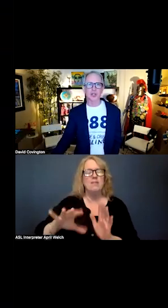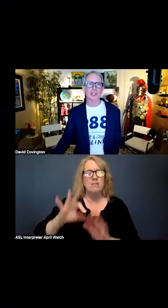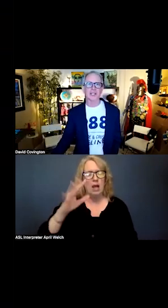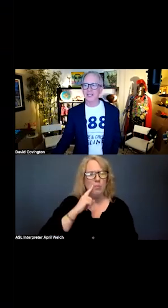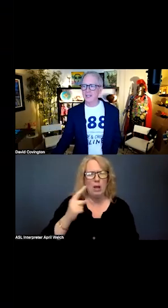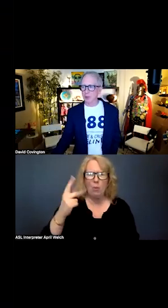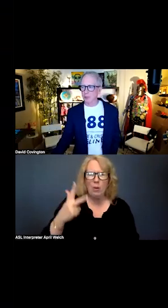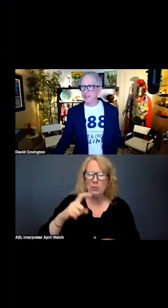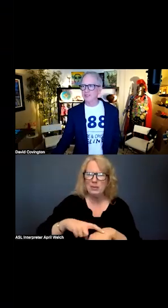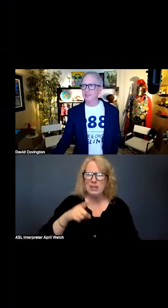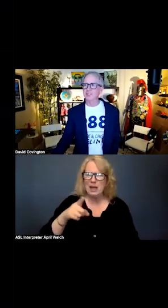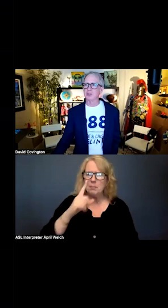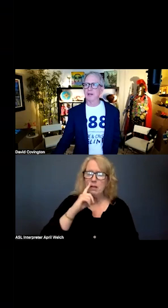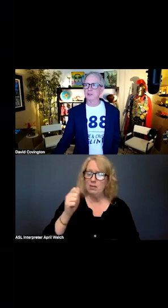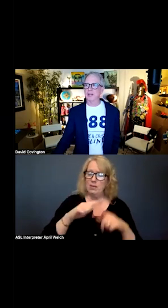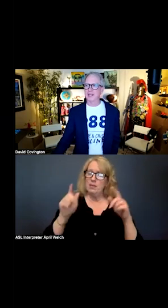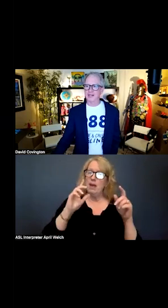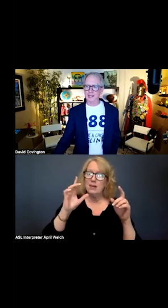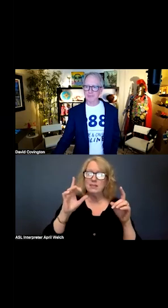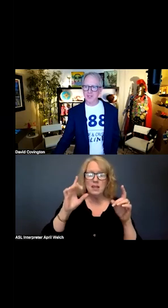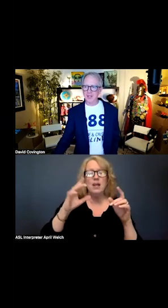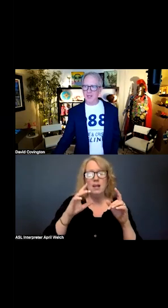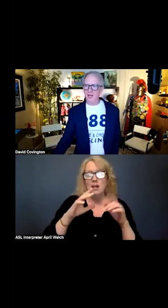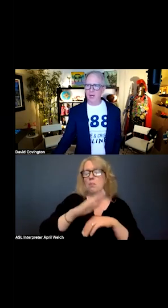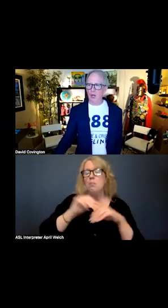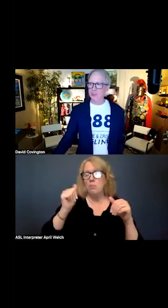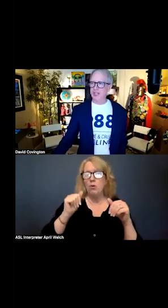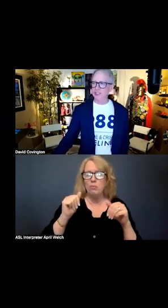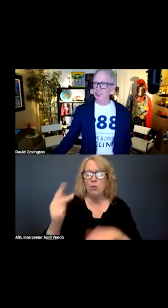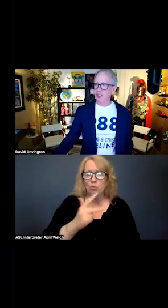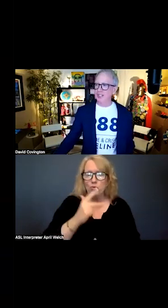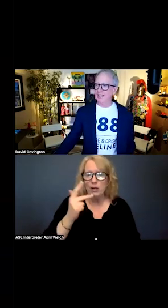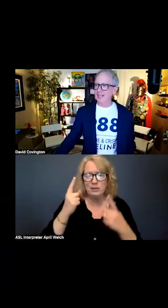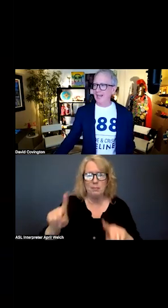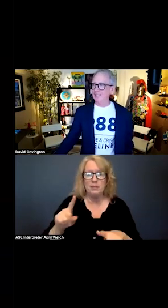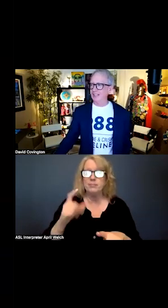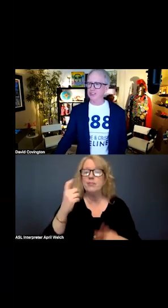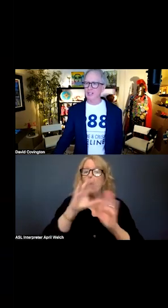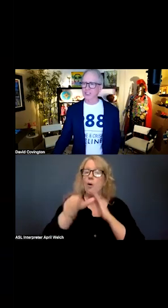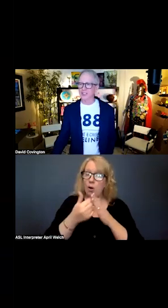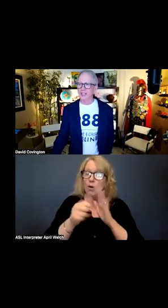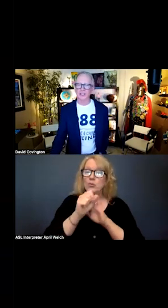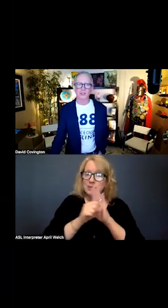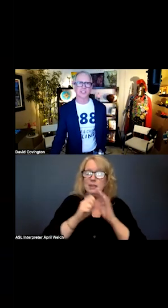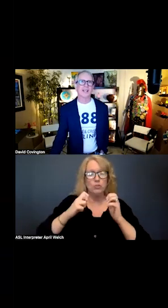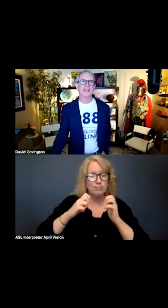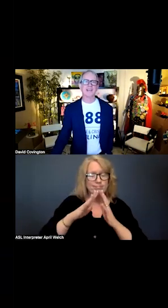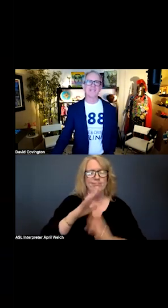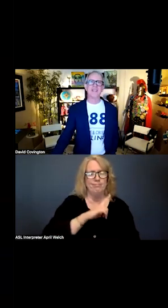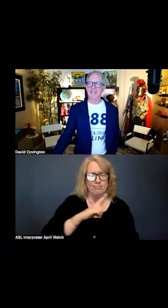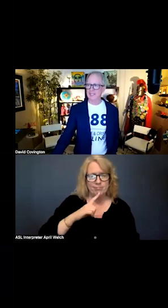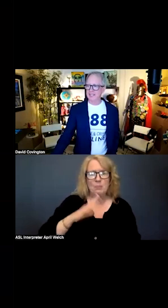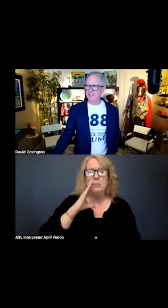time currently, mobile crisis is dispatched by 988. All states should enact legislation that includes a